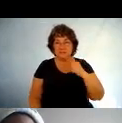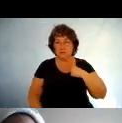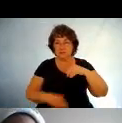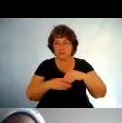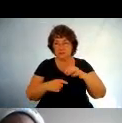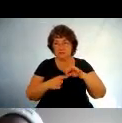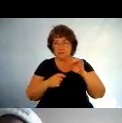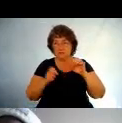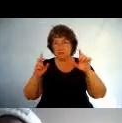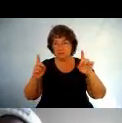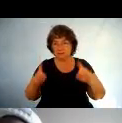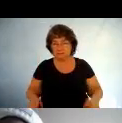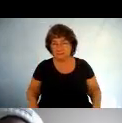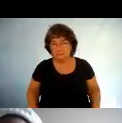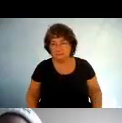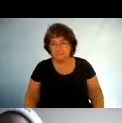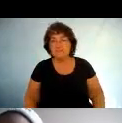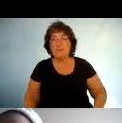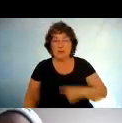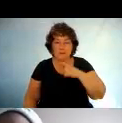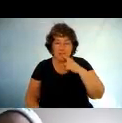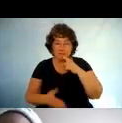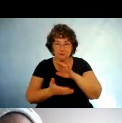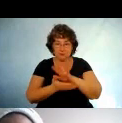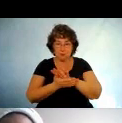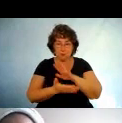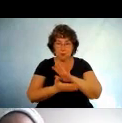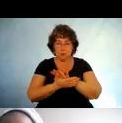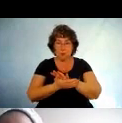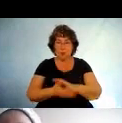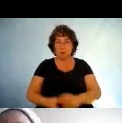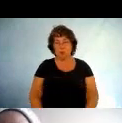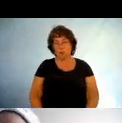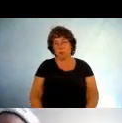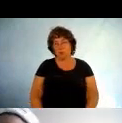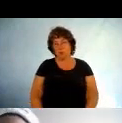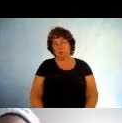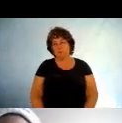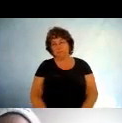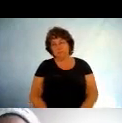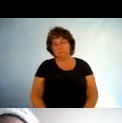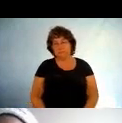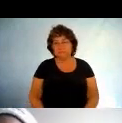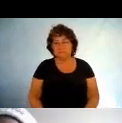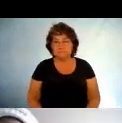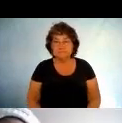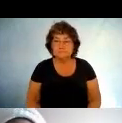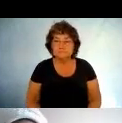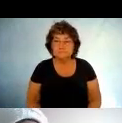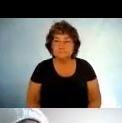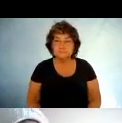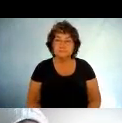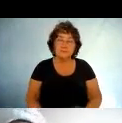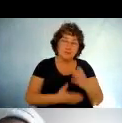a public school setting, so it was like part high